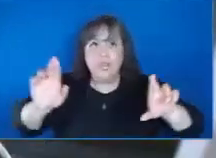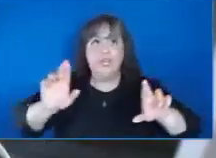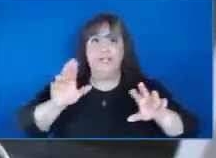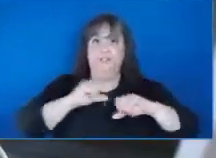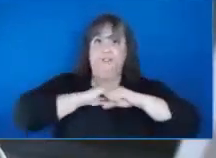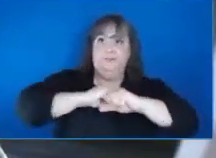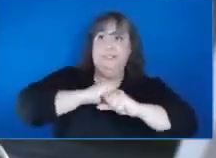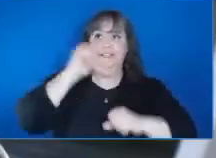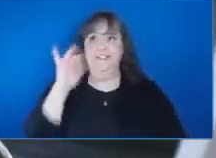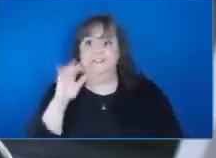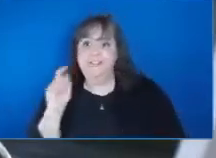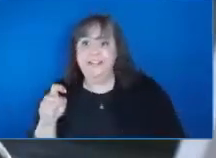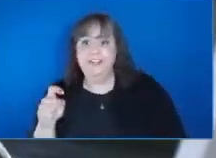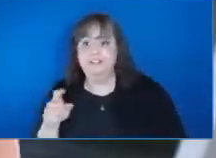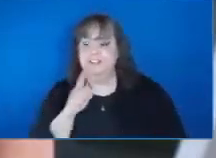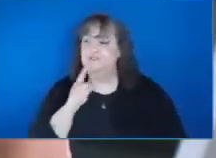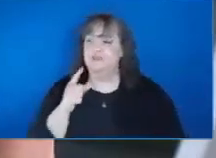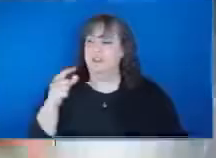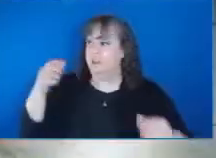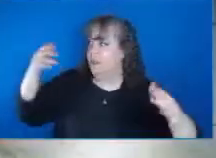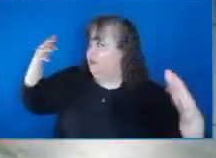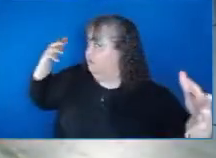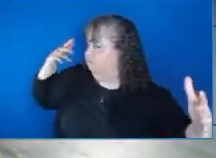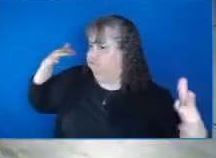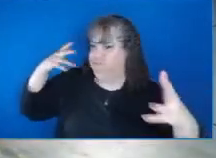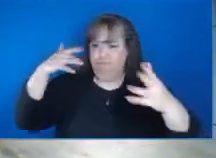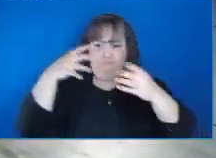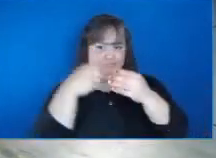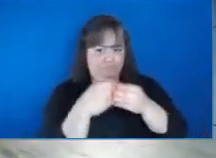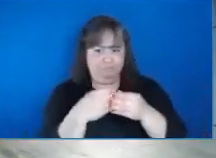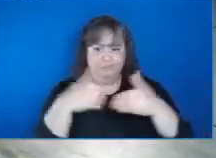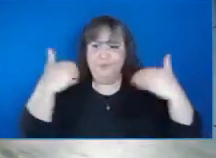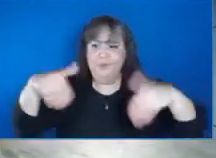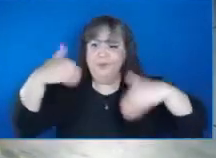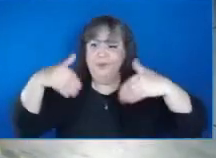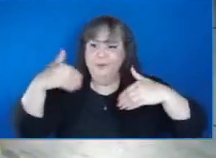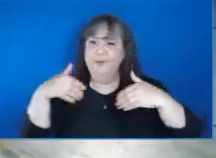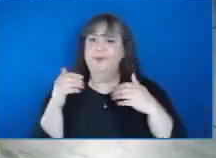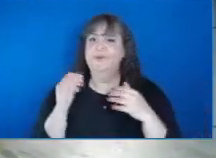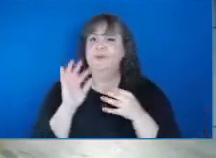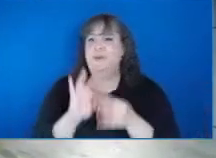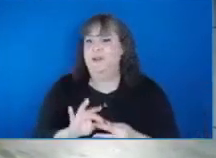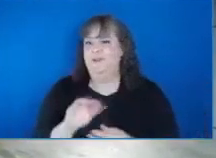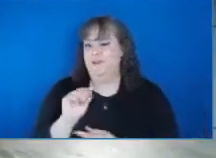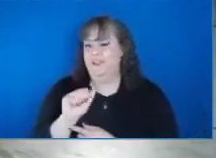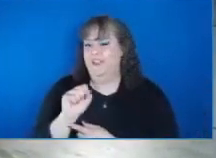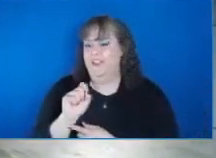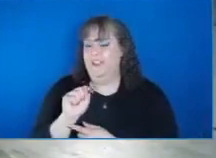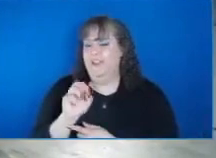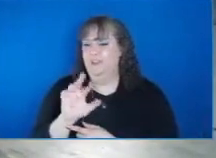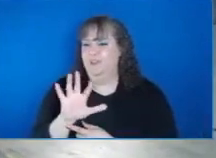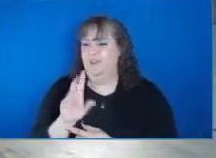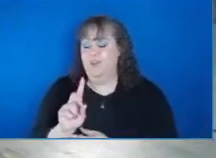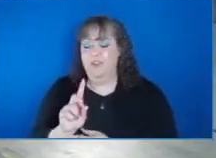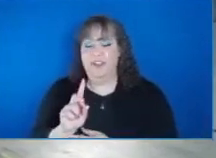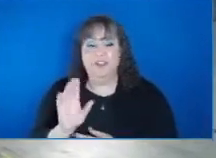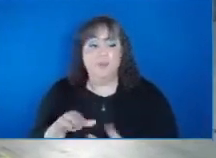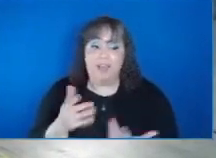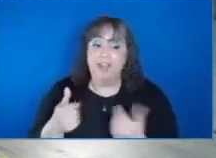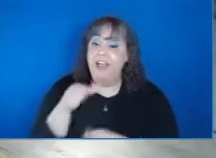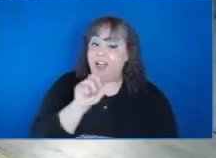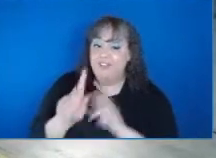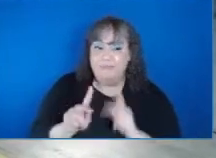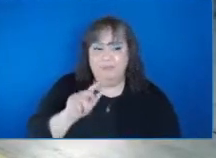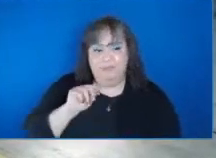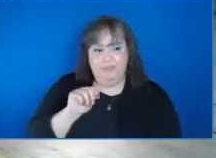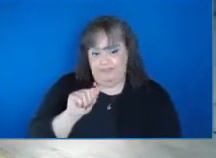it sort of spans this whole thing with asteroids. Yeah, well, OSIRIS-REx is on the minds of others, too. Astro Balrog on